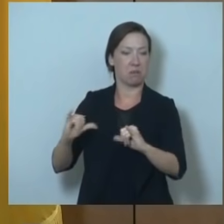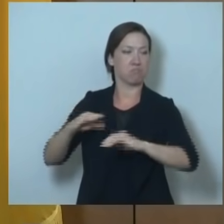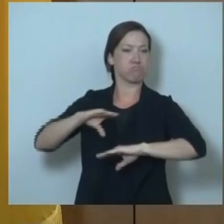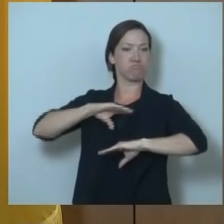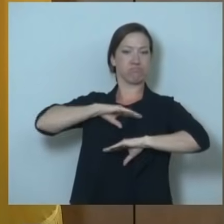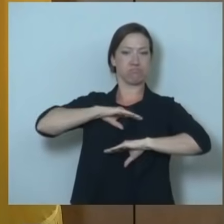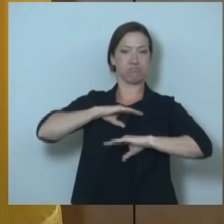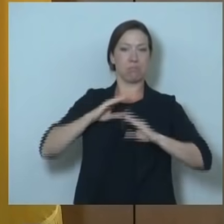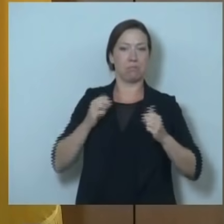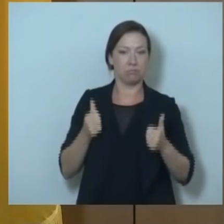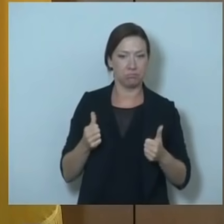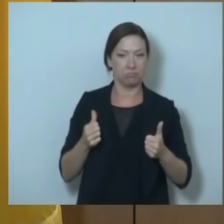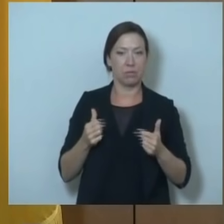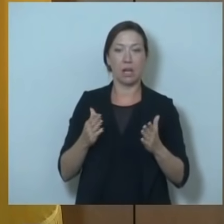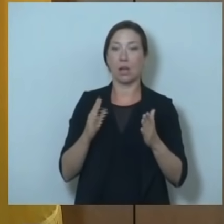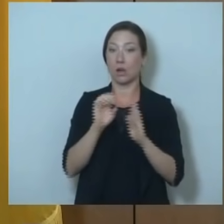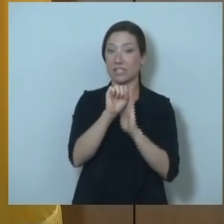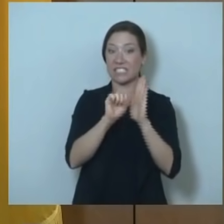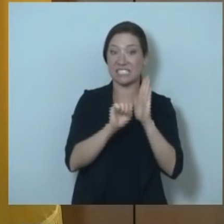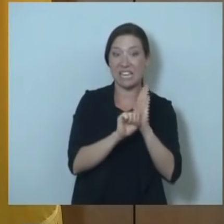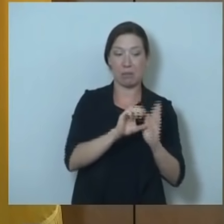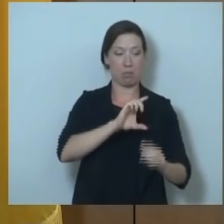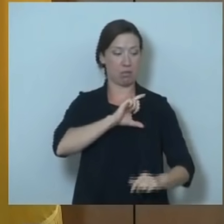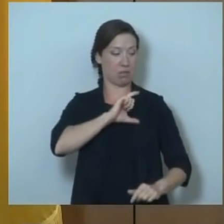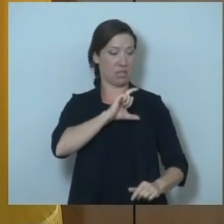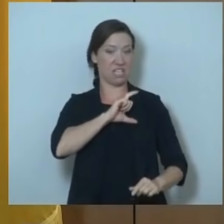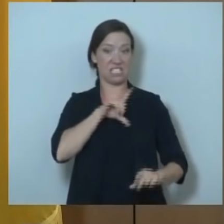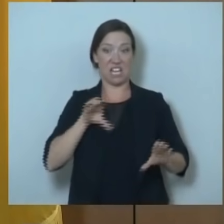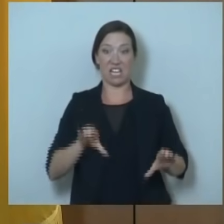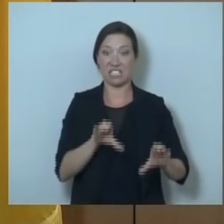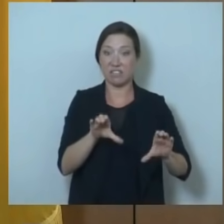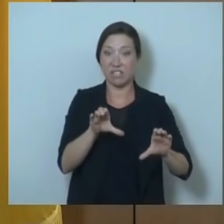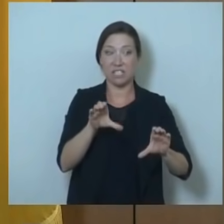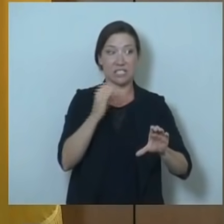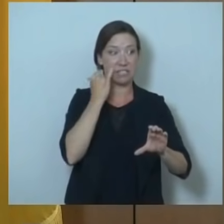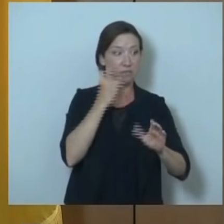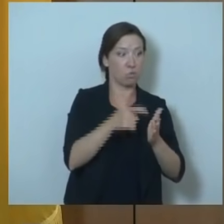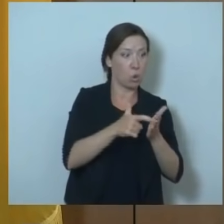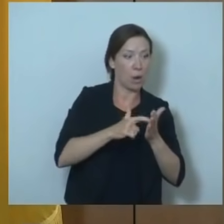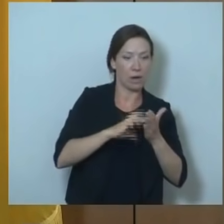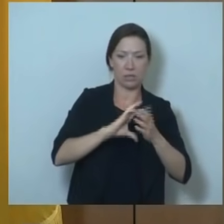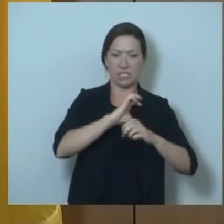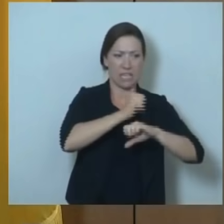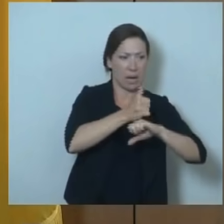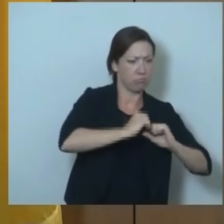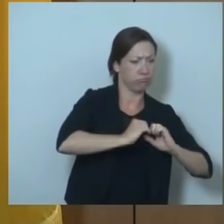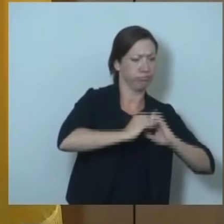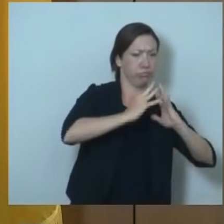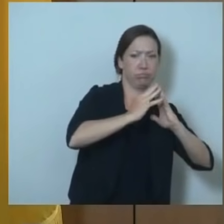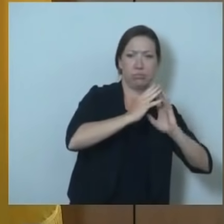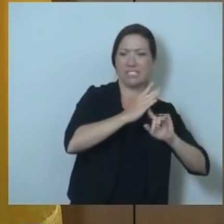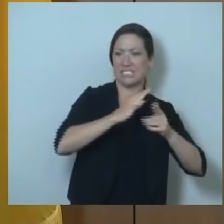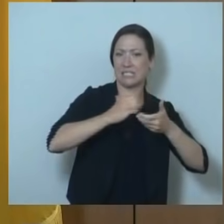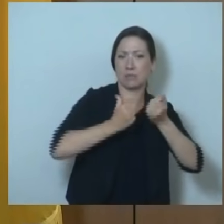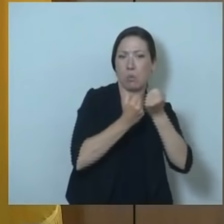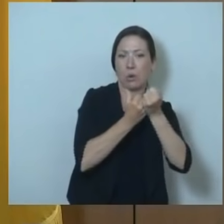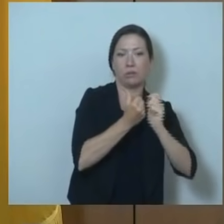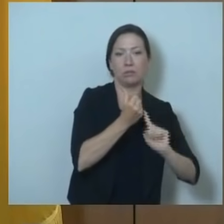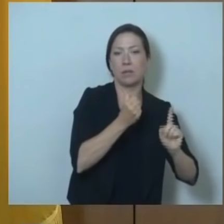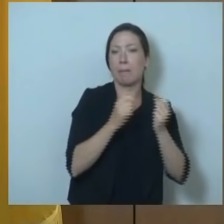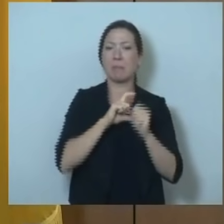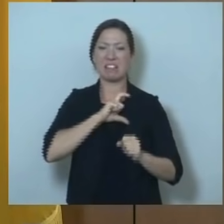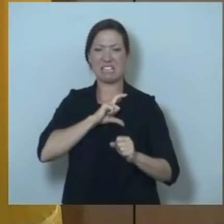any of our state police activities that require setup and related support, not police support, but